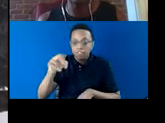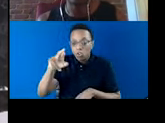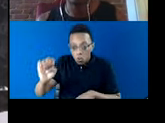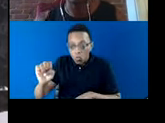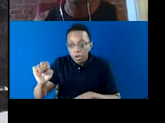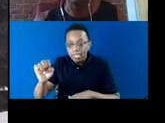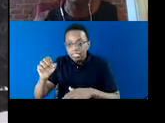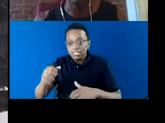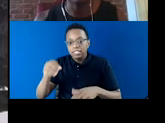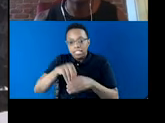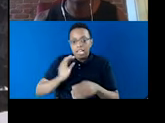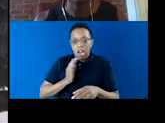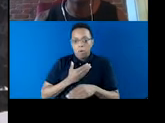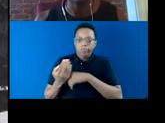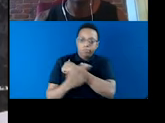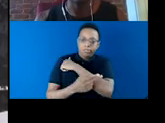right?